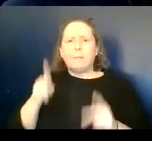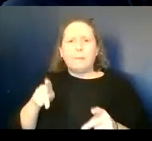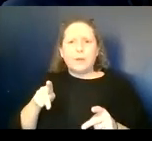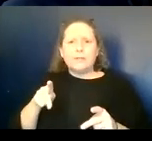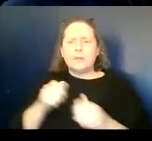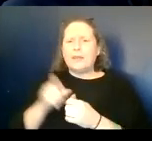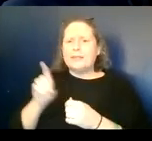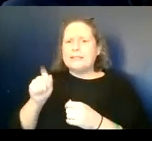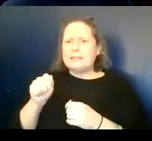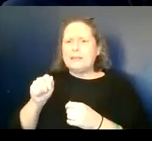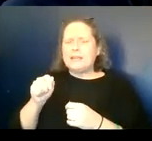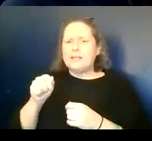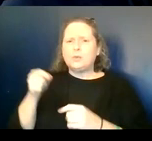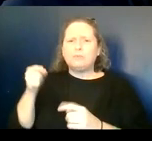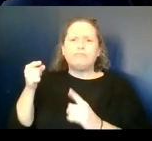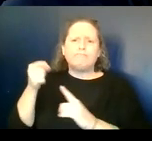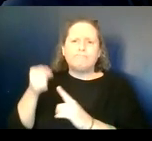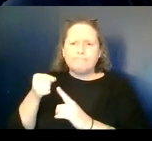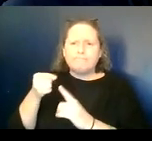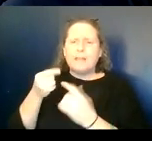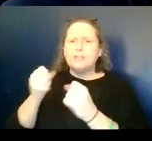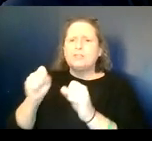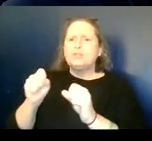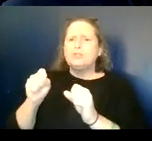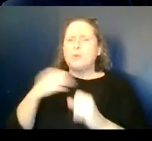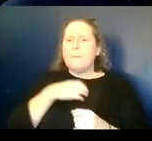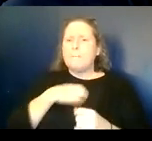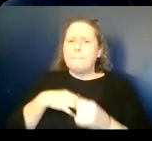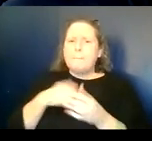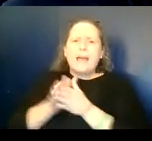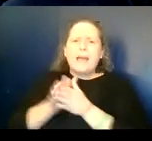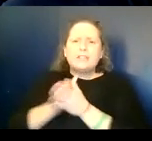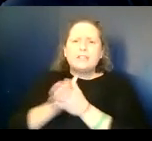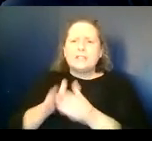even passions in exploring their sexuality, because it will